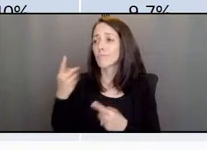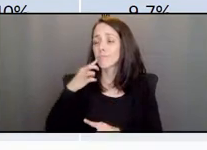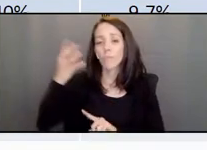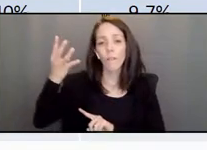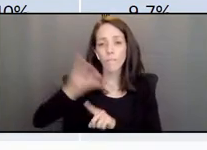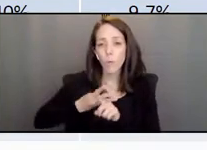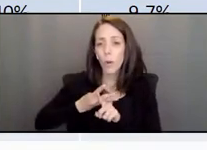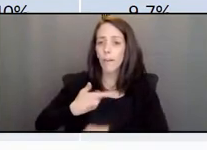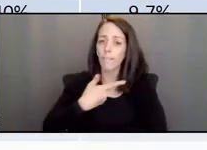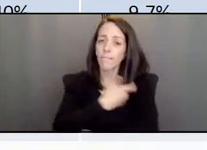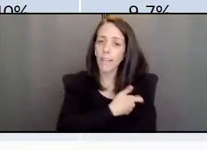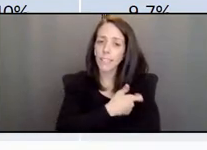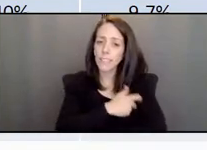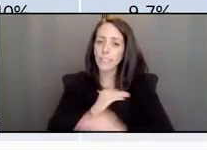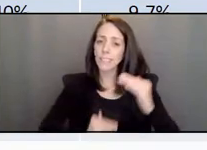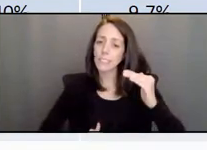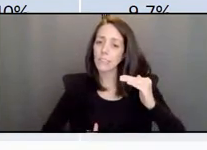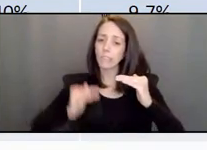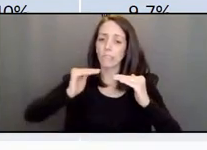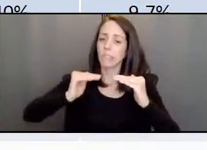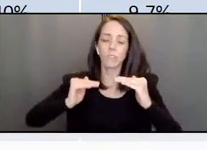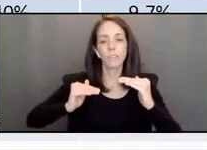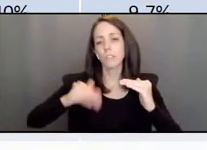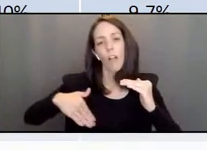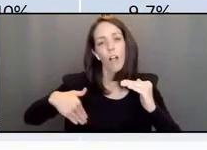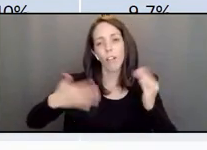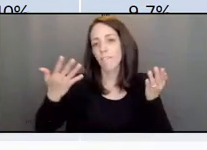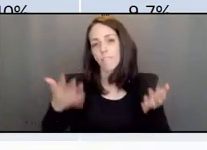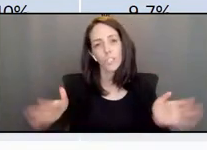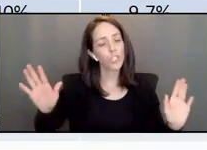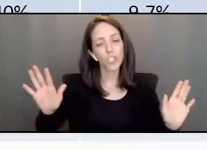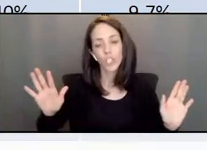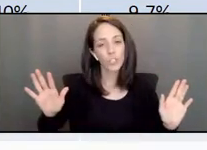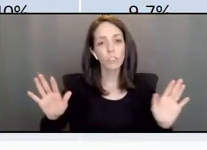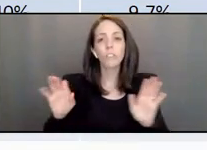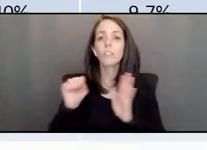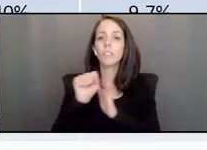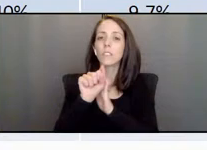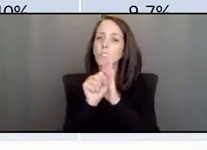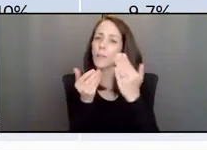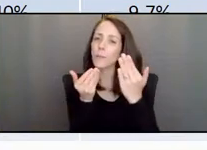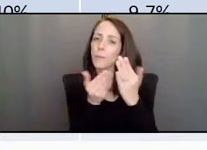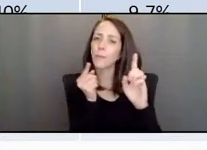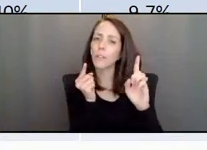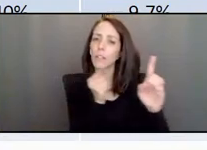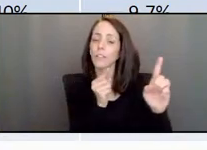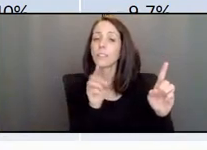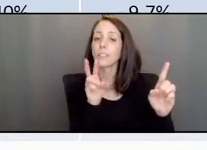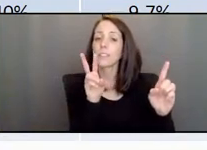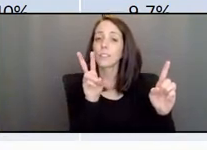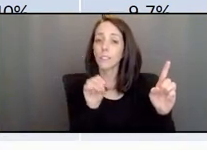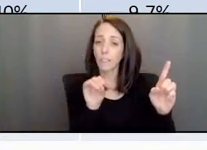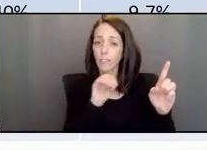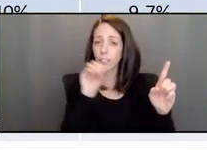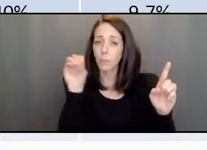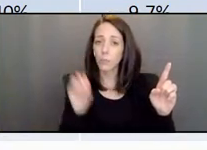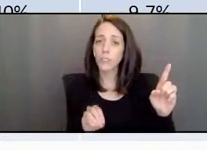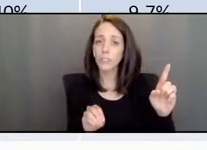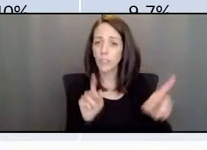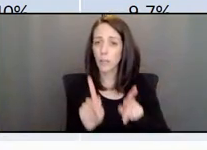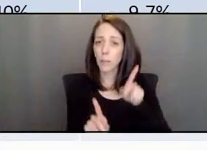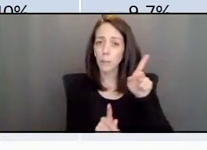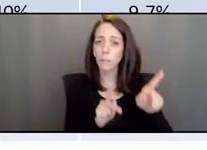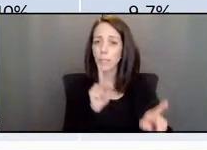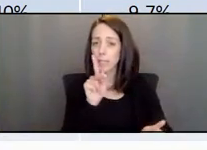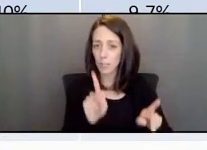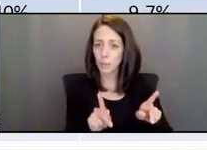equity effort, the work is nowhere near complete. As the state creeps towards the governor's goal of 70% of 18 plus Oregonians receiving a